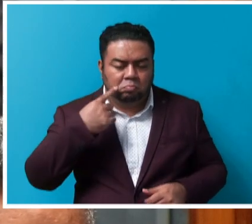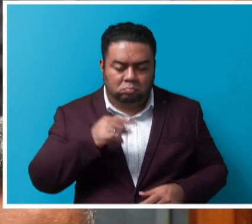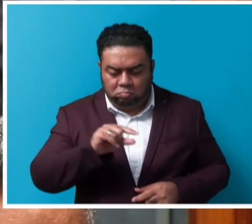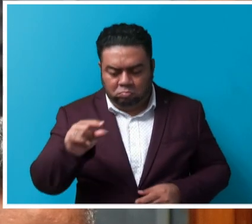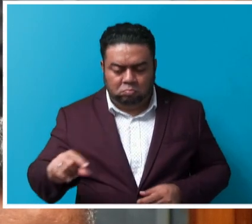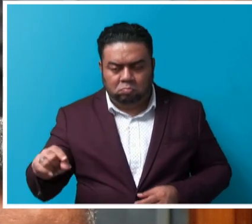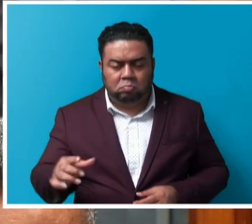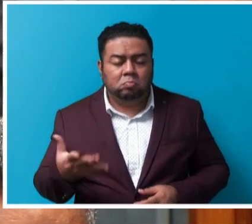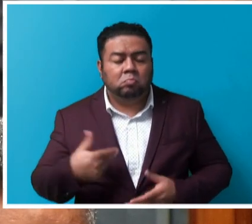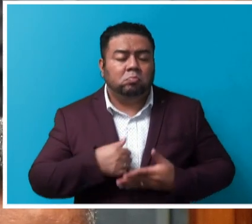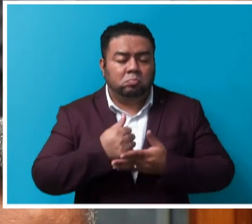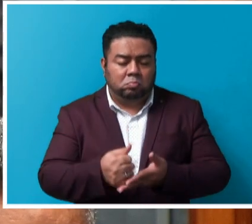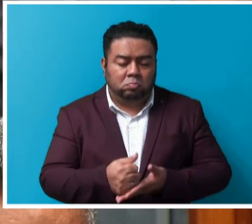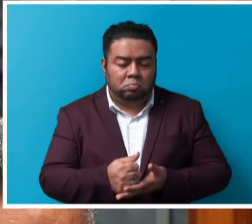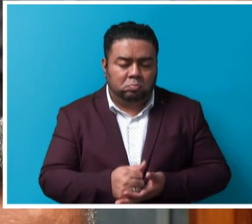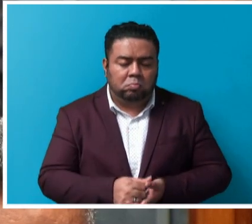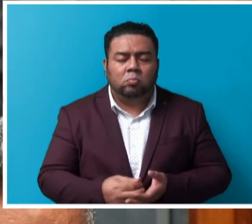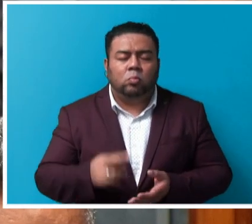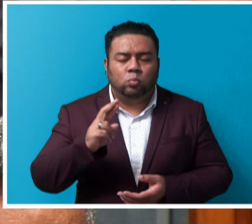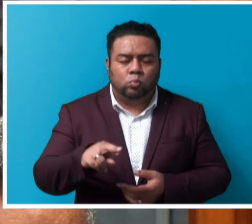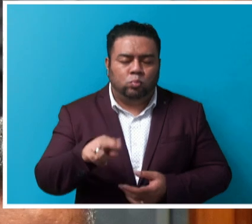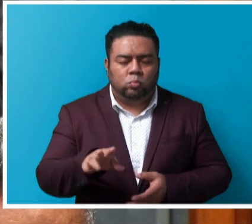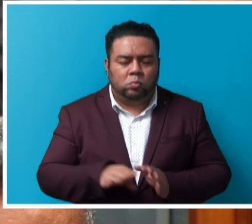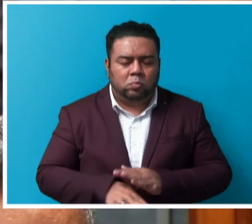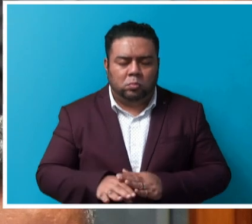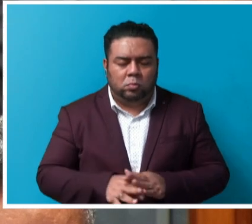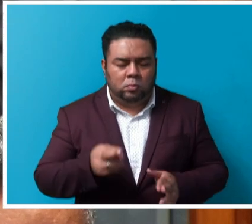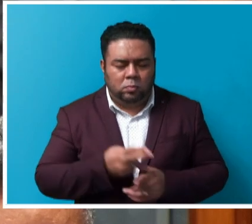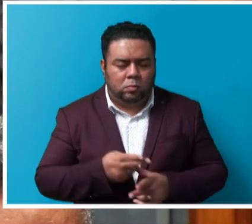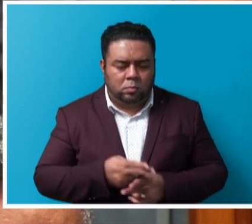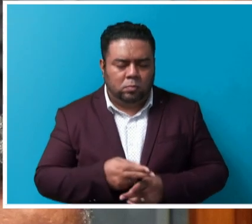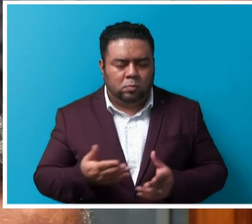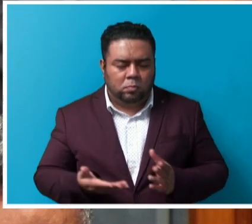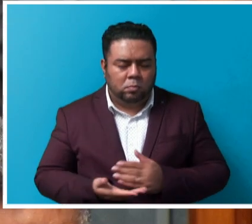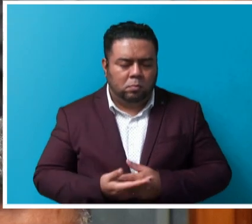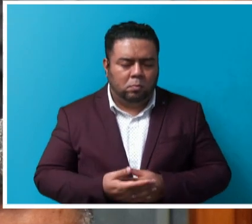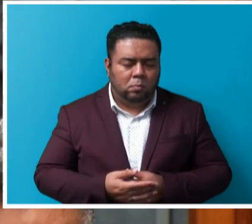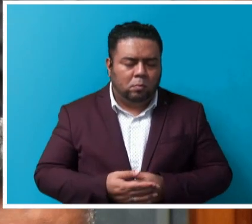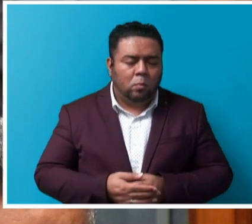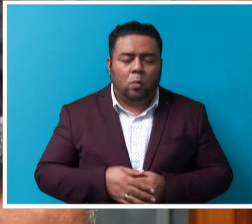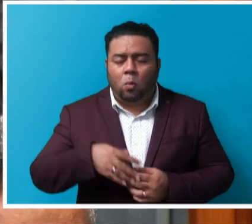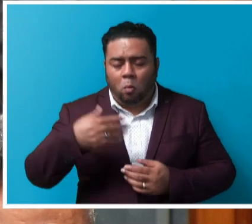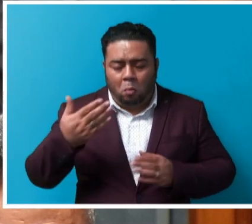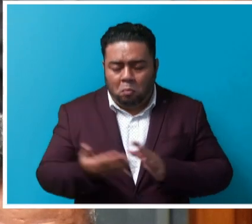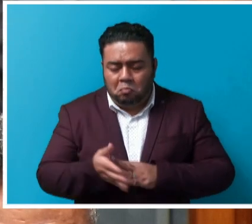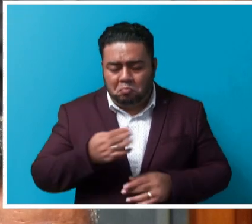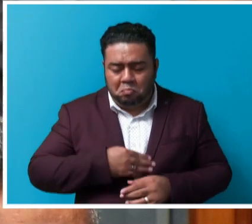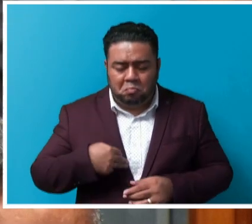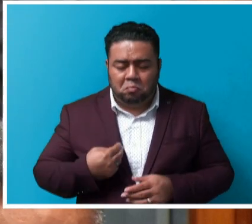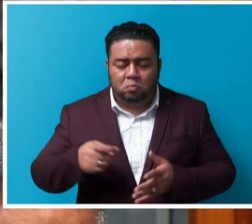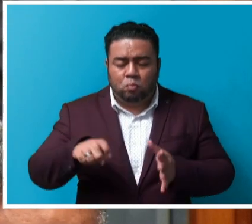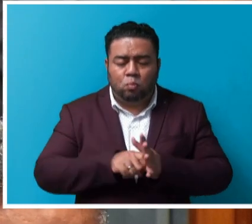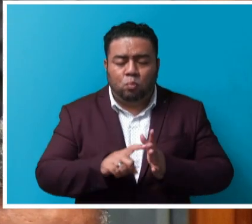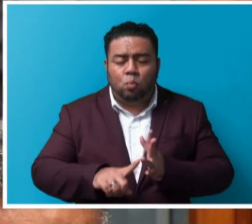to support the rural-based farmers. Under the Ministry's ROI program, there is support